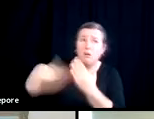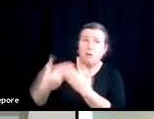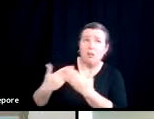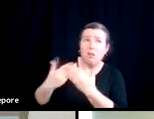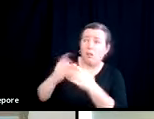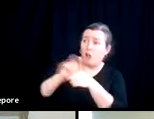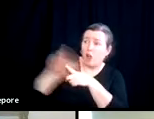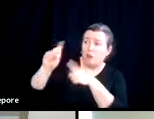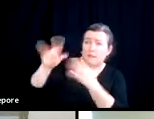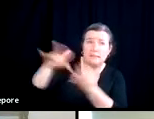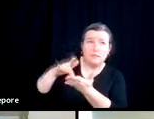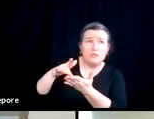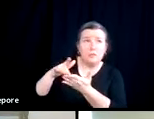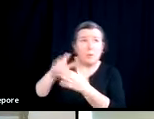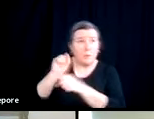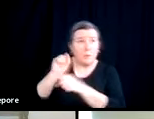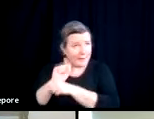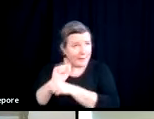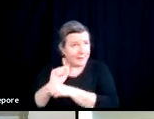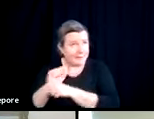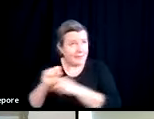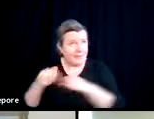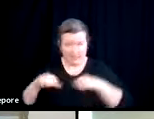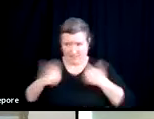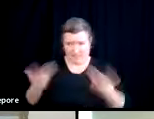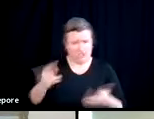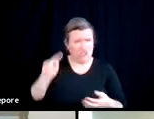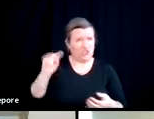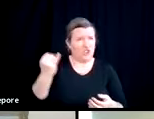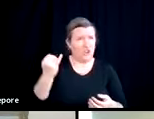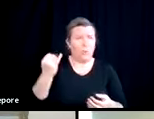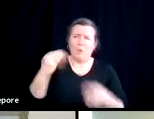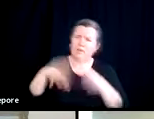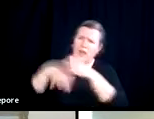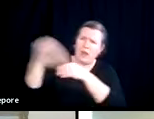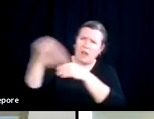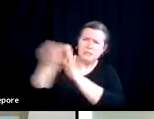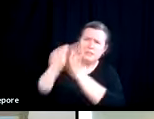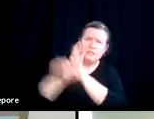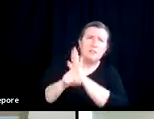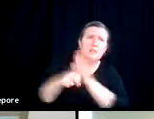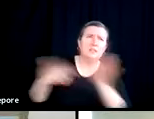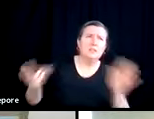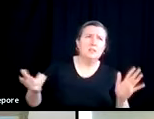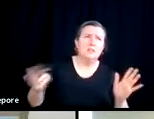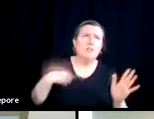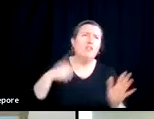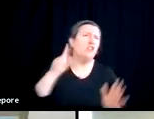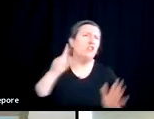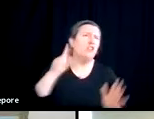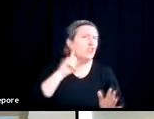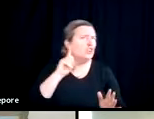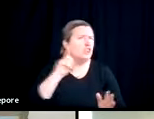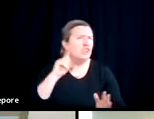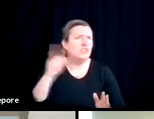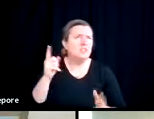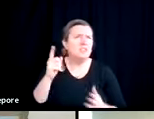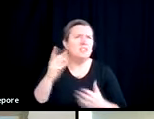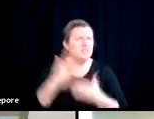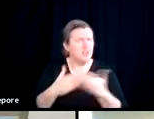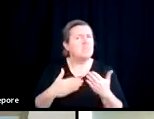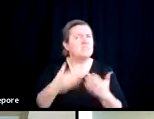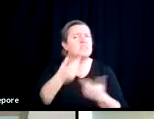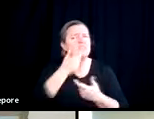are they outsourced to other states? Because we've been getting some interesting reports back from our readers. Some of the readers have also said that the